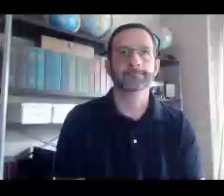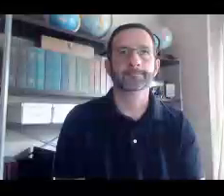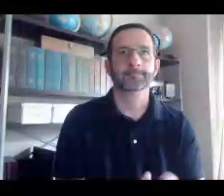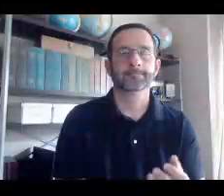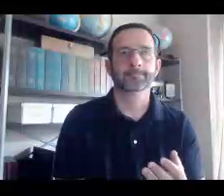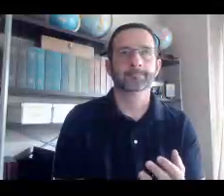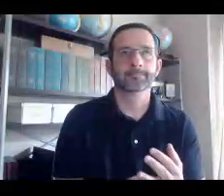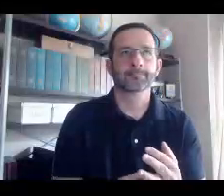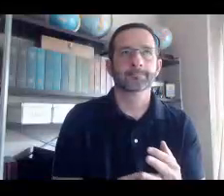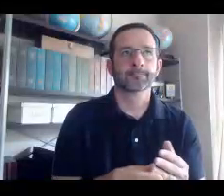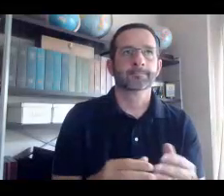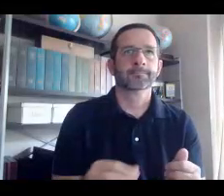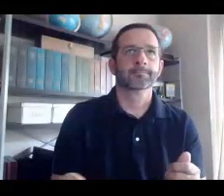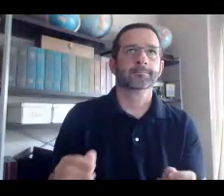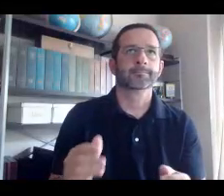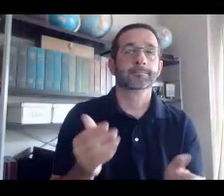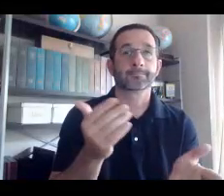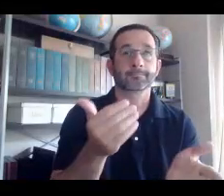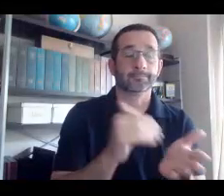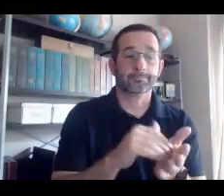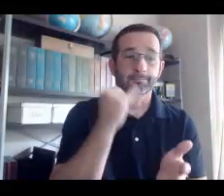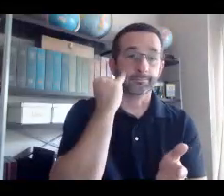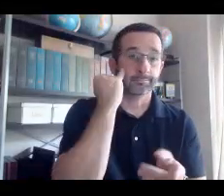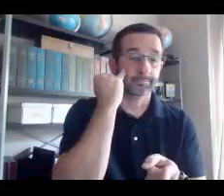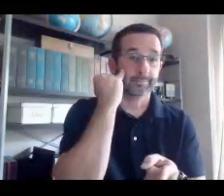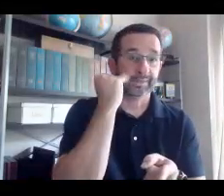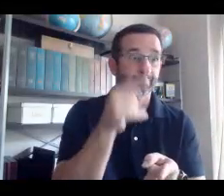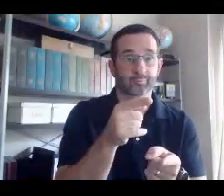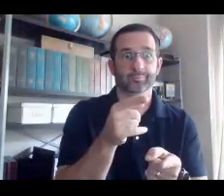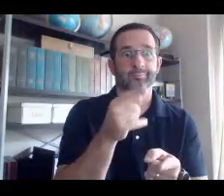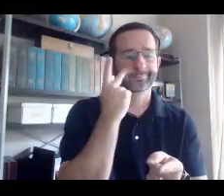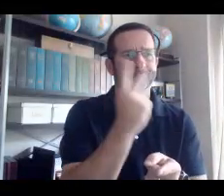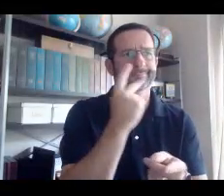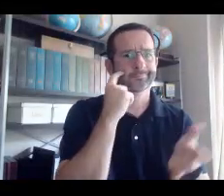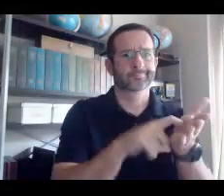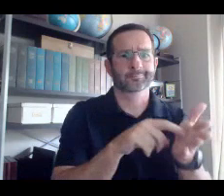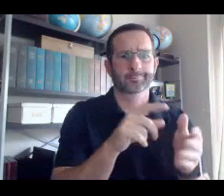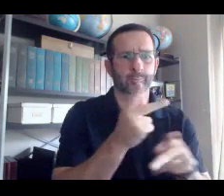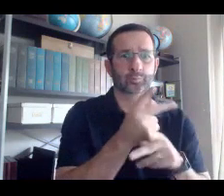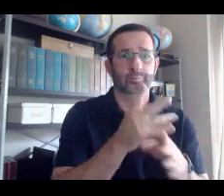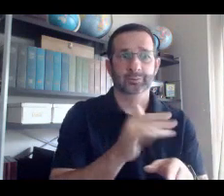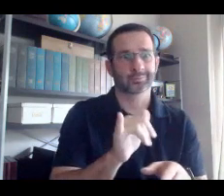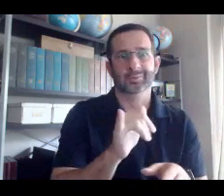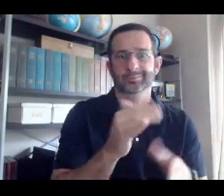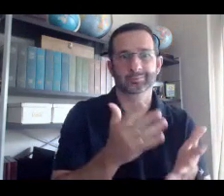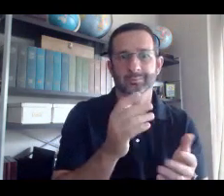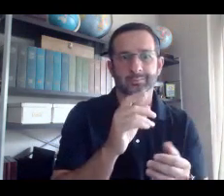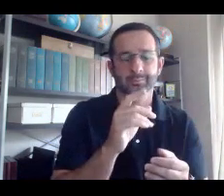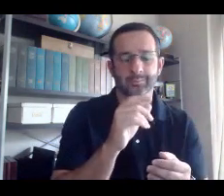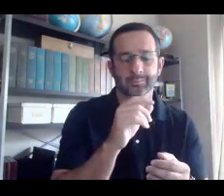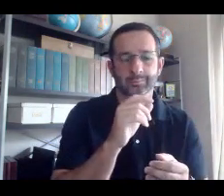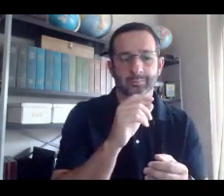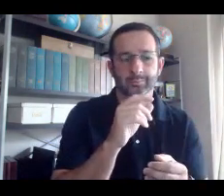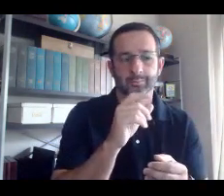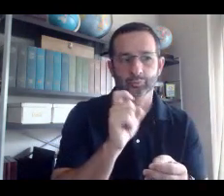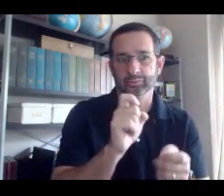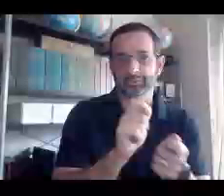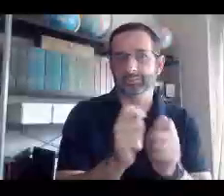verification on your participant portal. So again, if you notice that